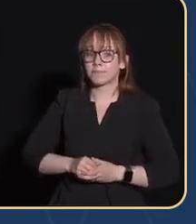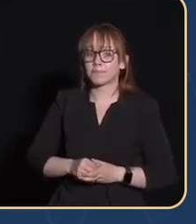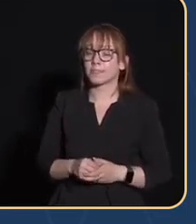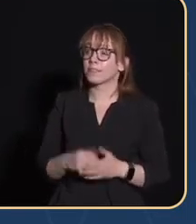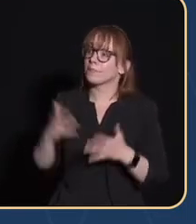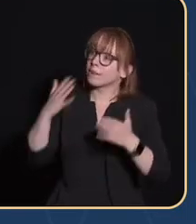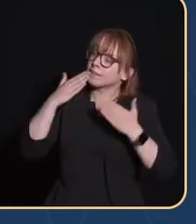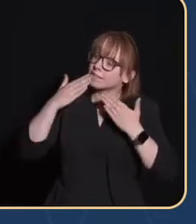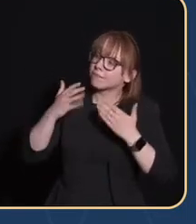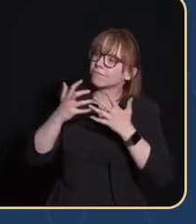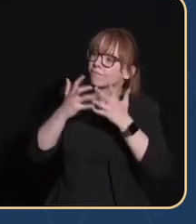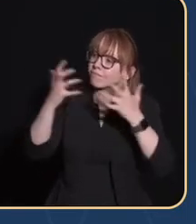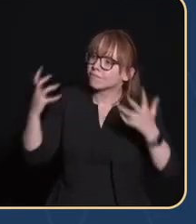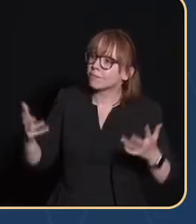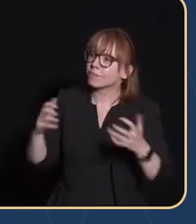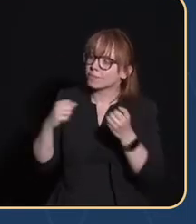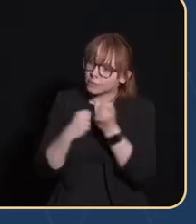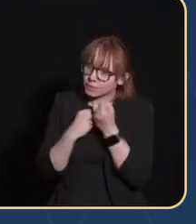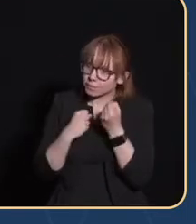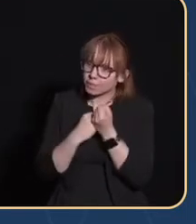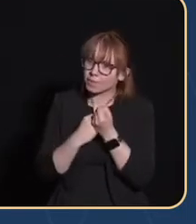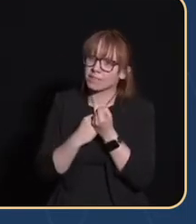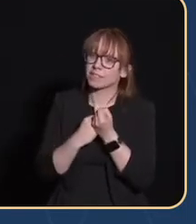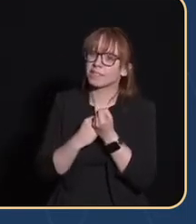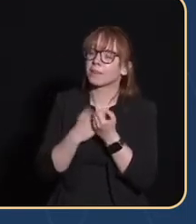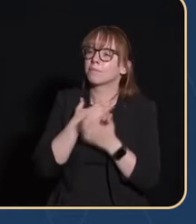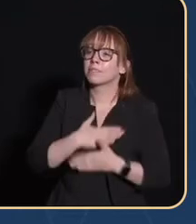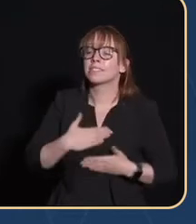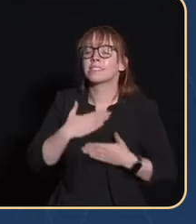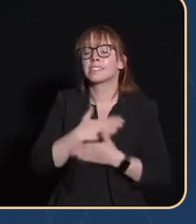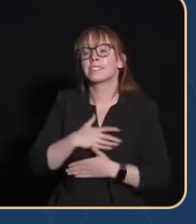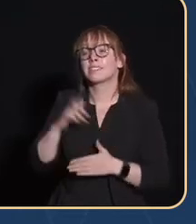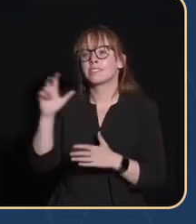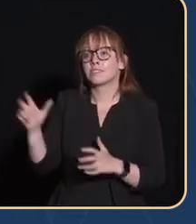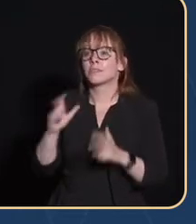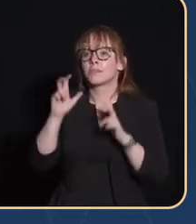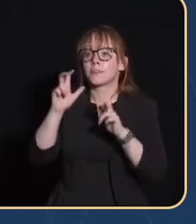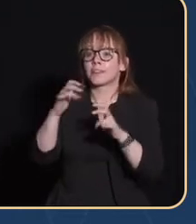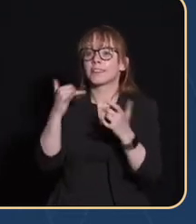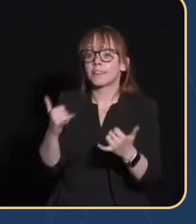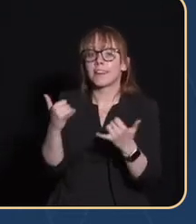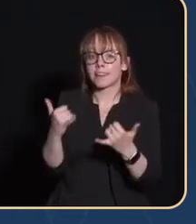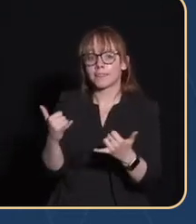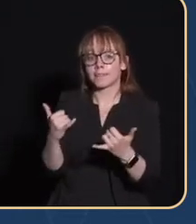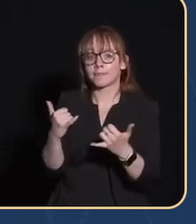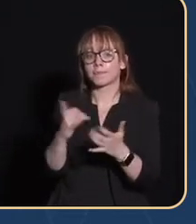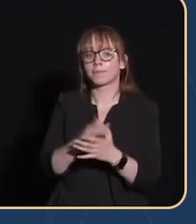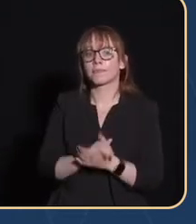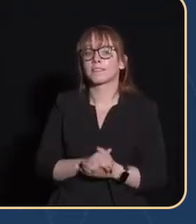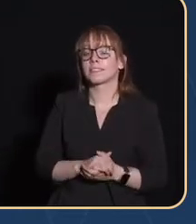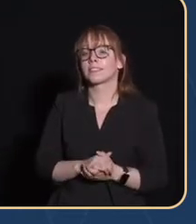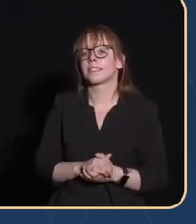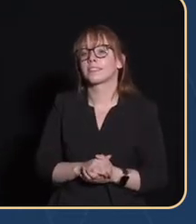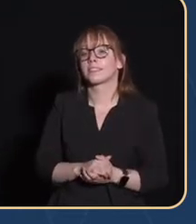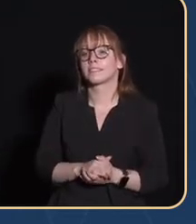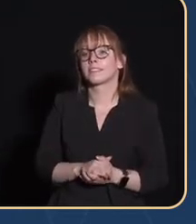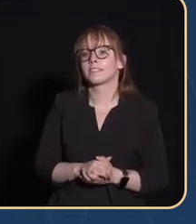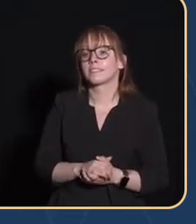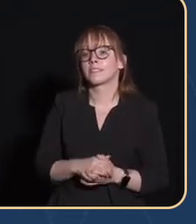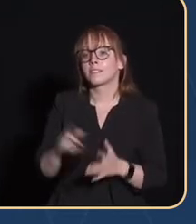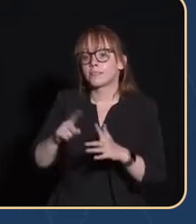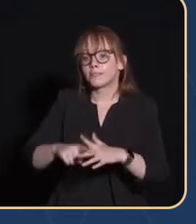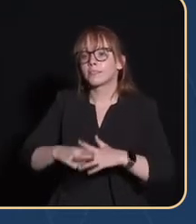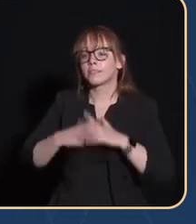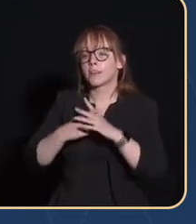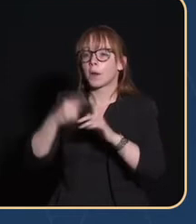thank Productivity, Inc. for their support. So please make a donation right now. And there's one last piece that's really important to us. We've